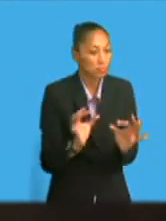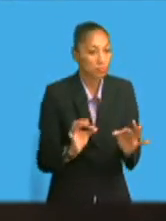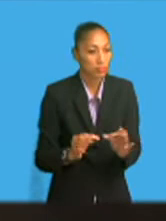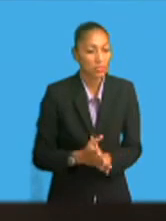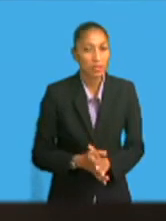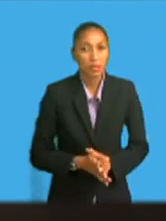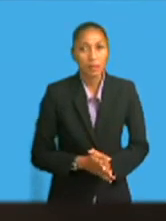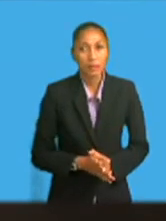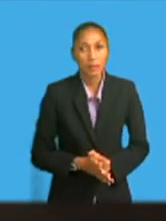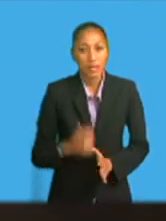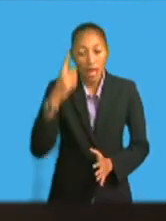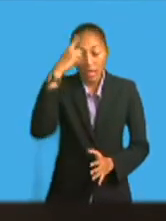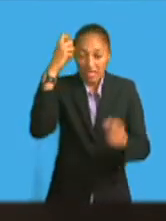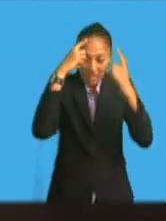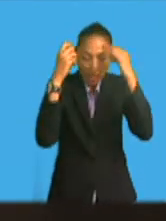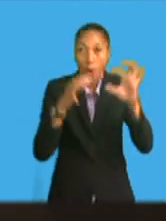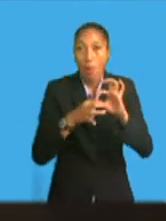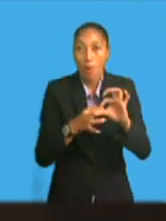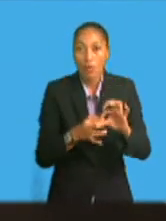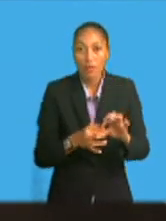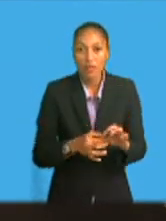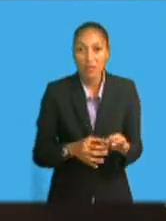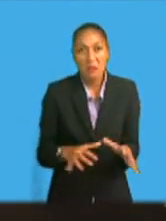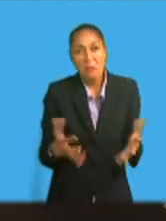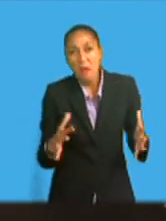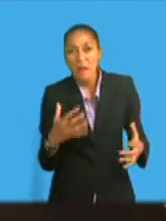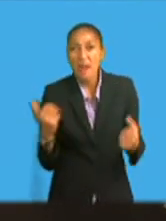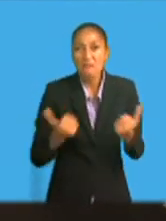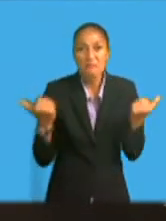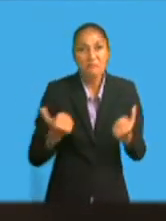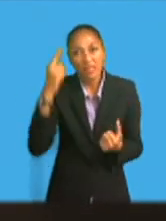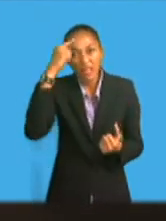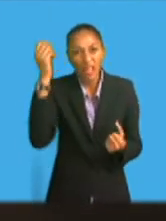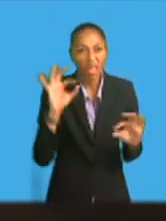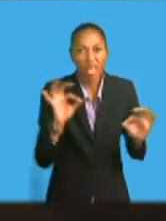It seems that they are running out of ammunition.